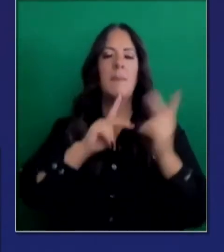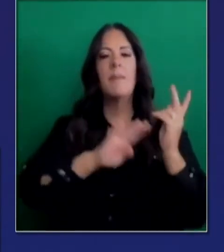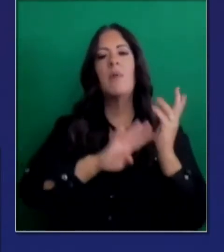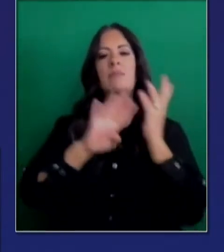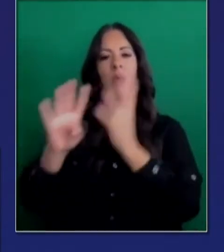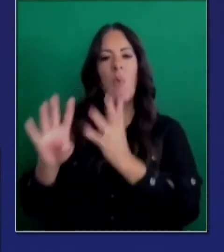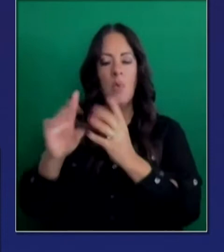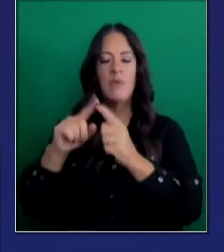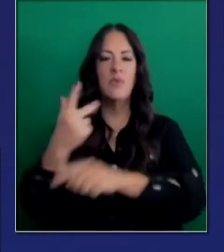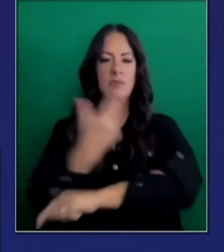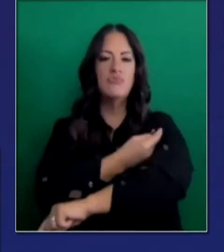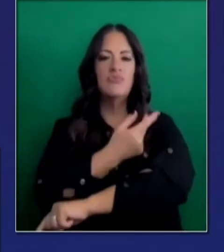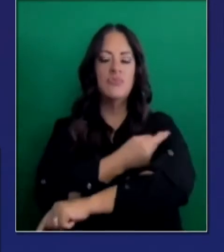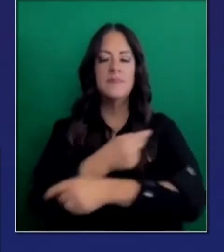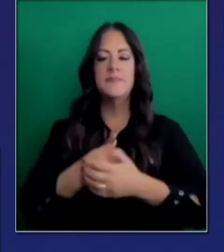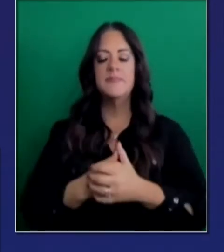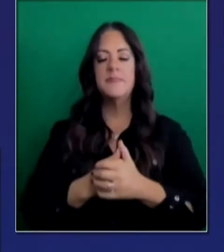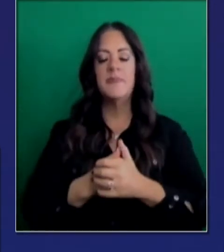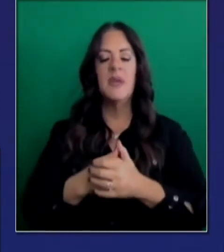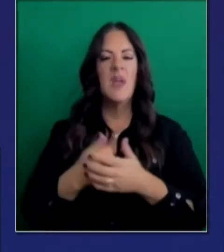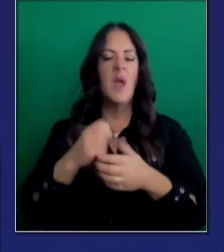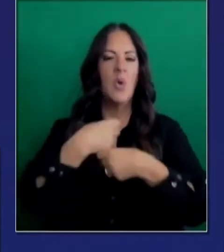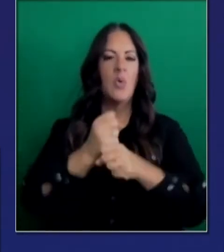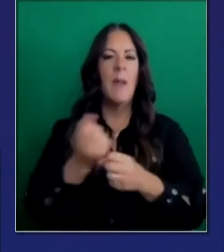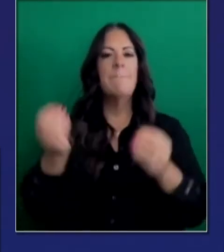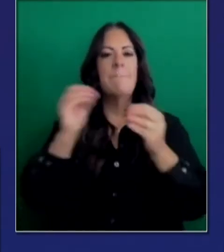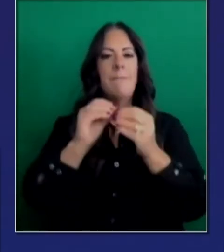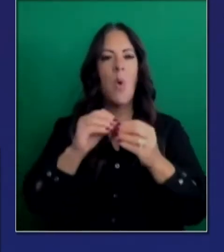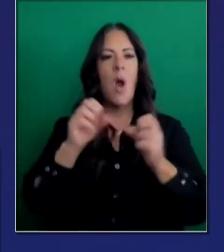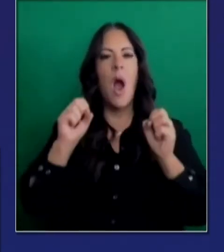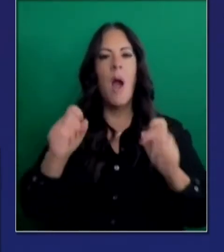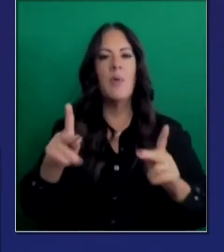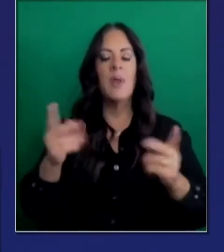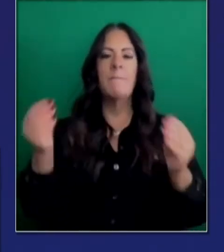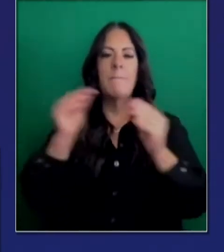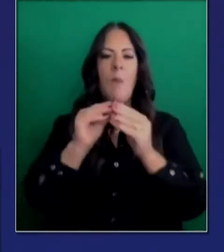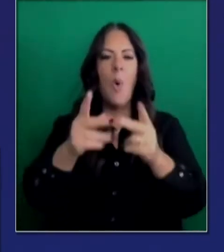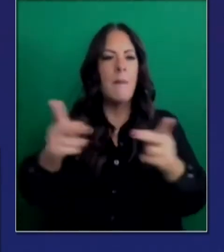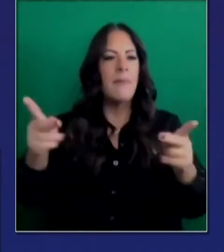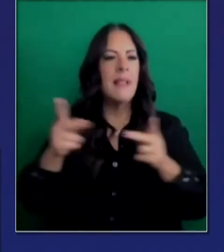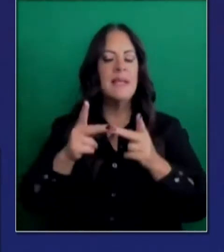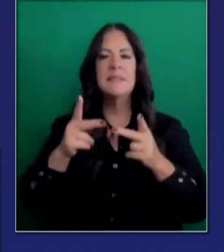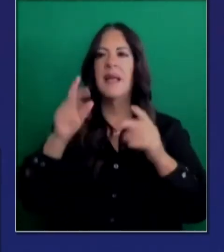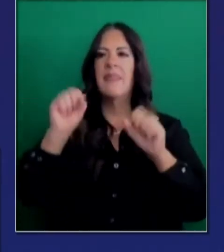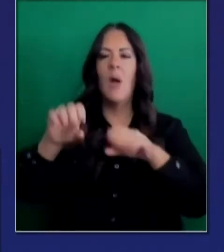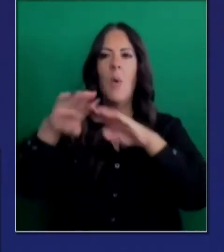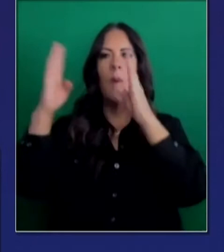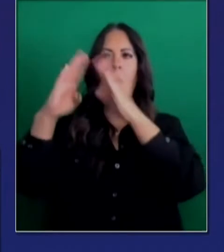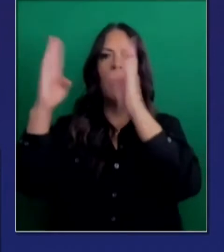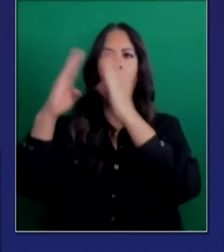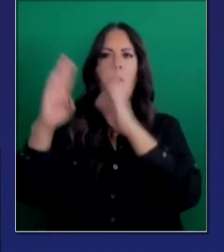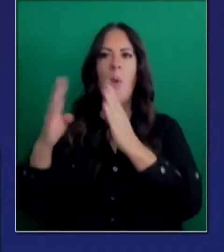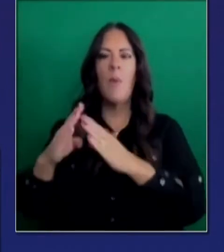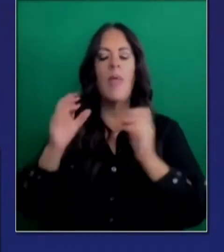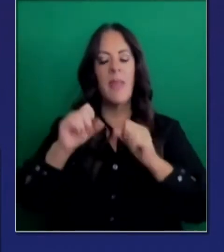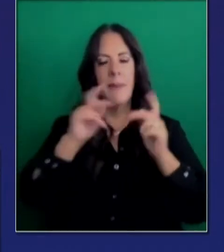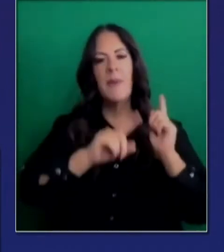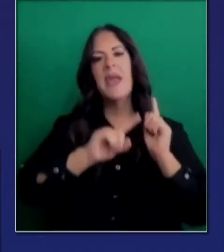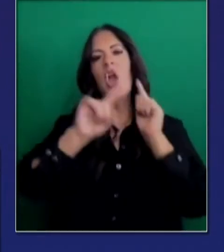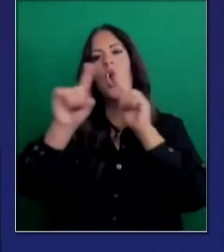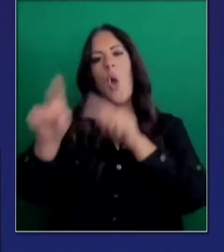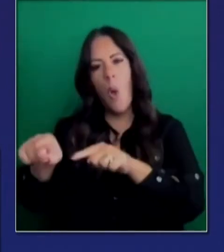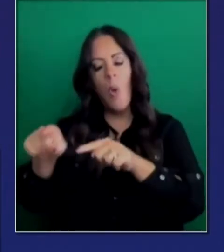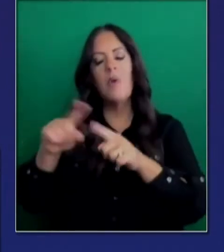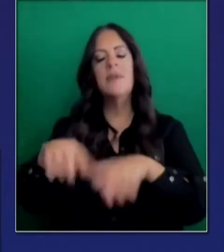can't go fast enough that all of us should anticipate and expect as it relates to increasing that